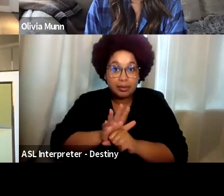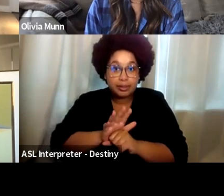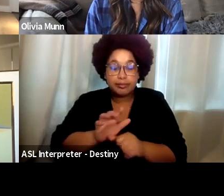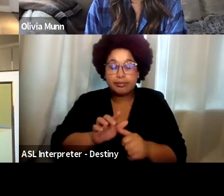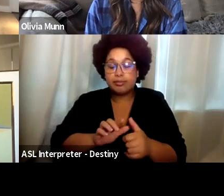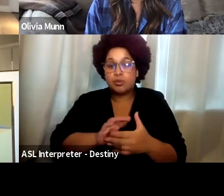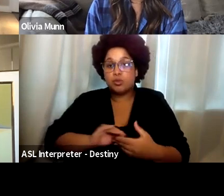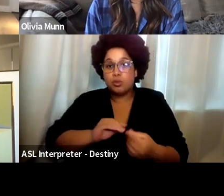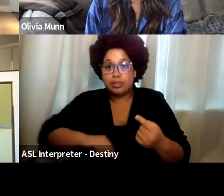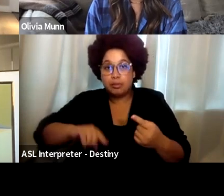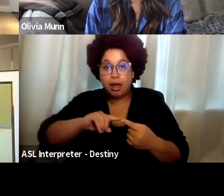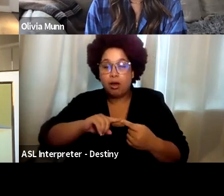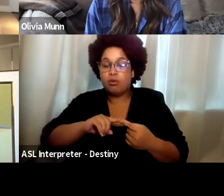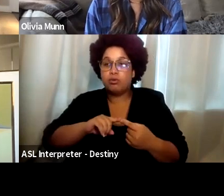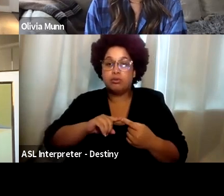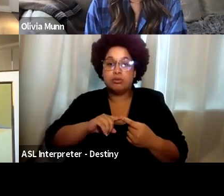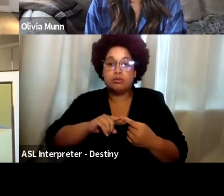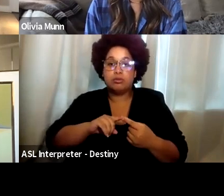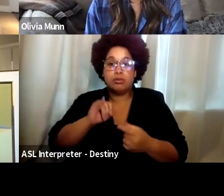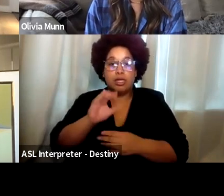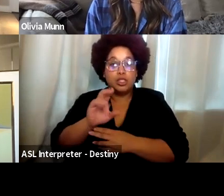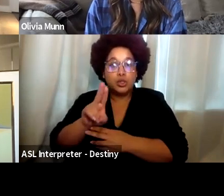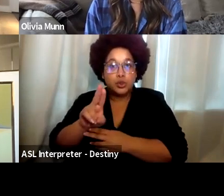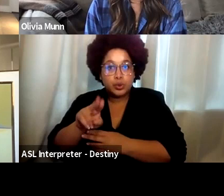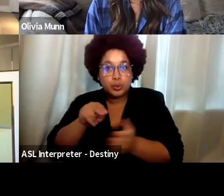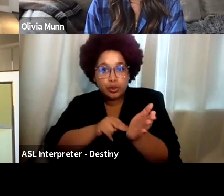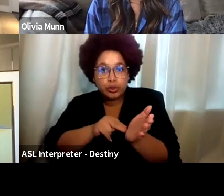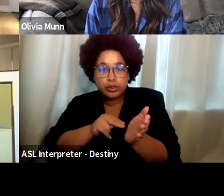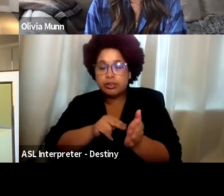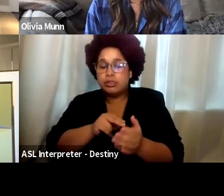doing stories about, ICU nurses and